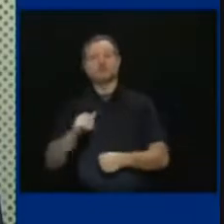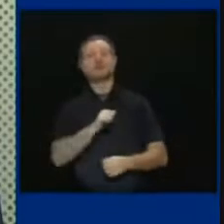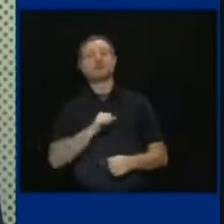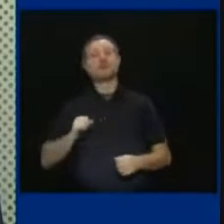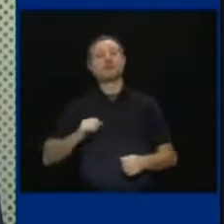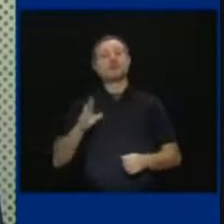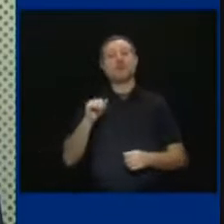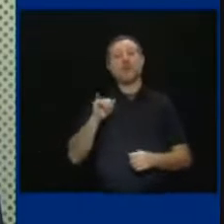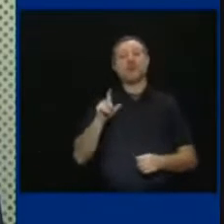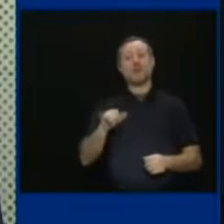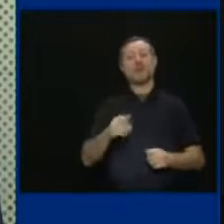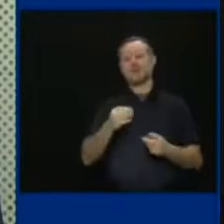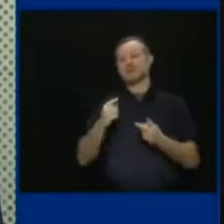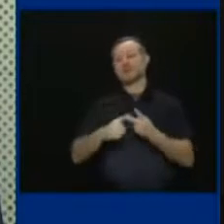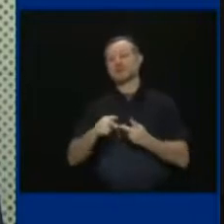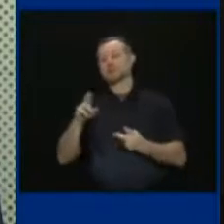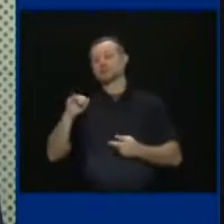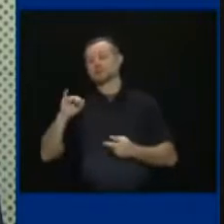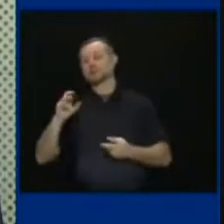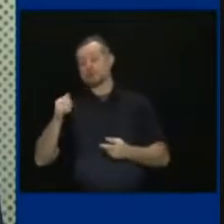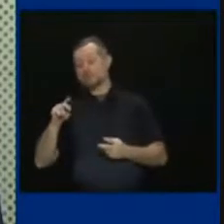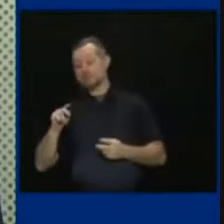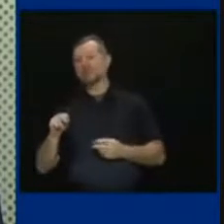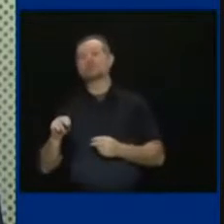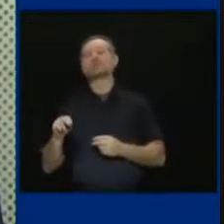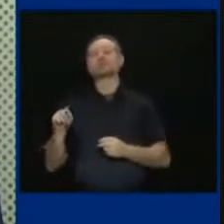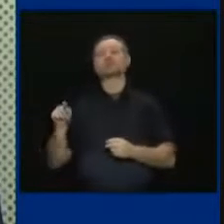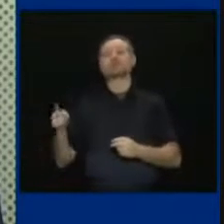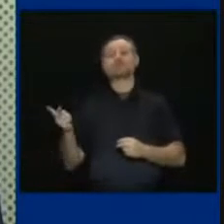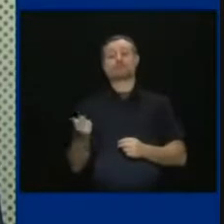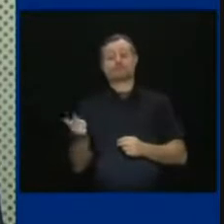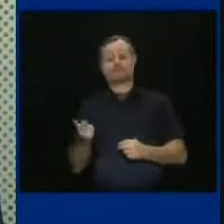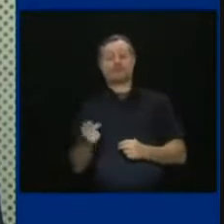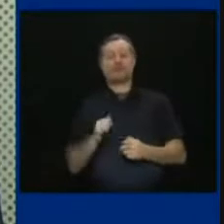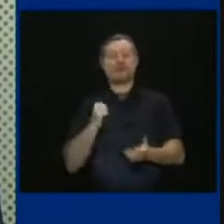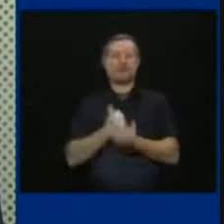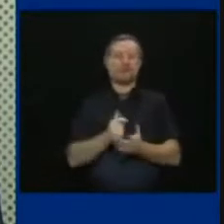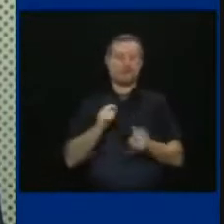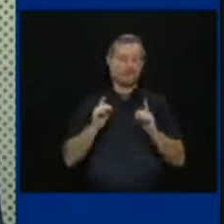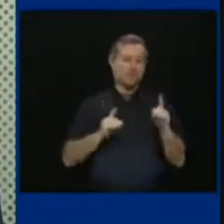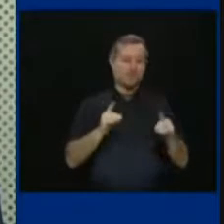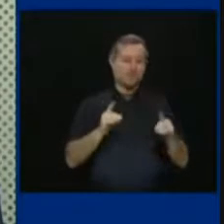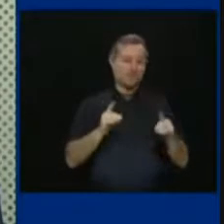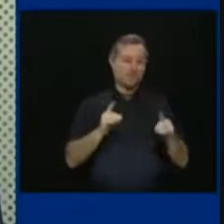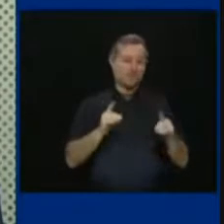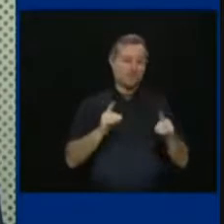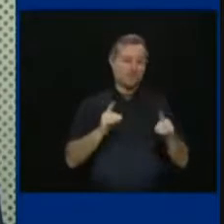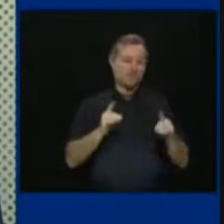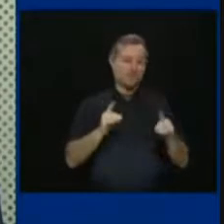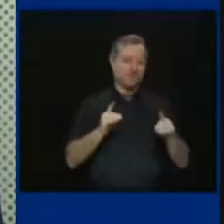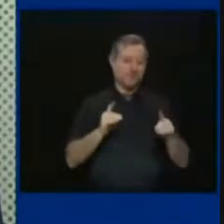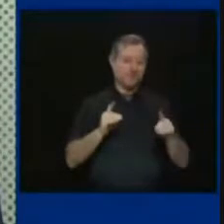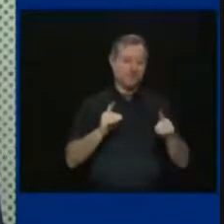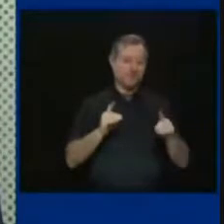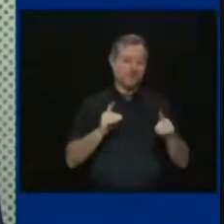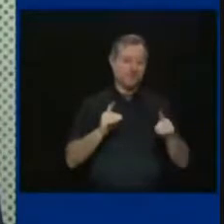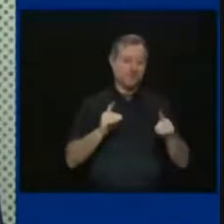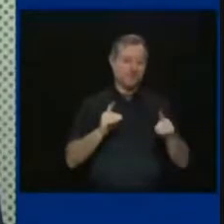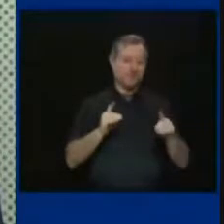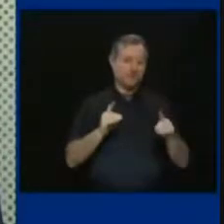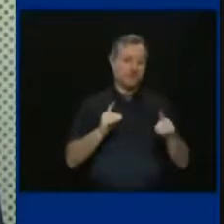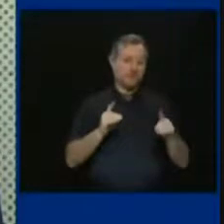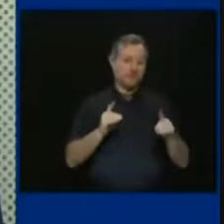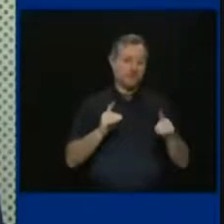the number of eligible crimes for a person to be diverted for substance abuse treatment. Yes. So it doesn't end any